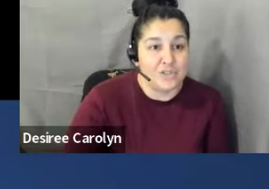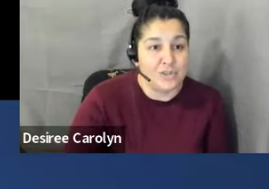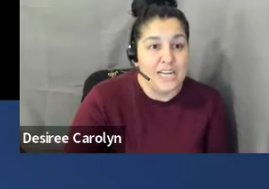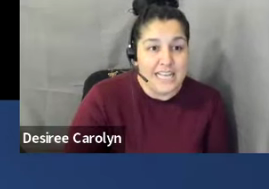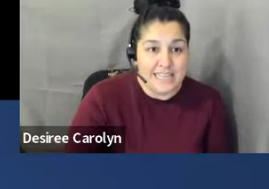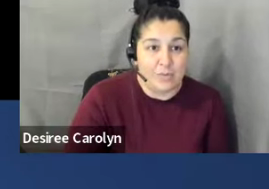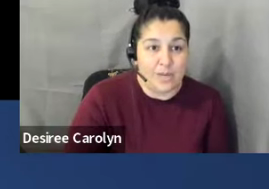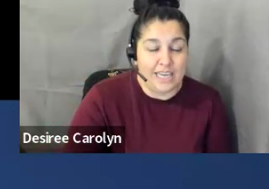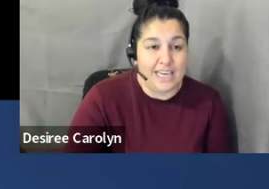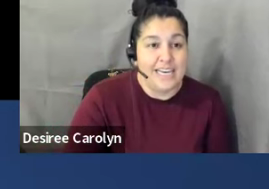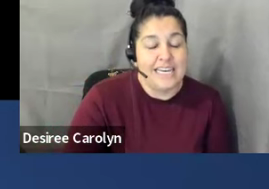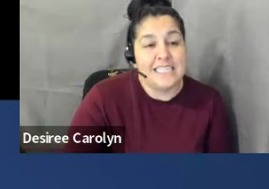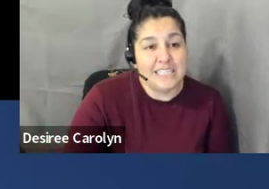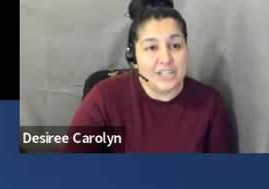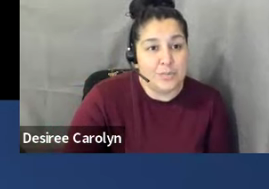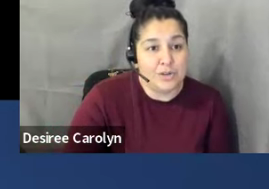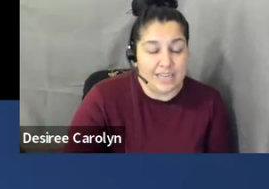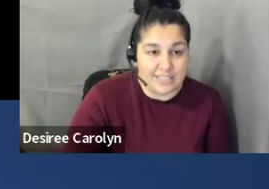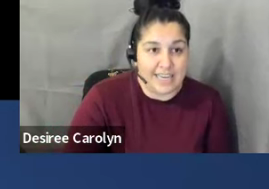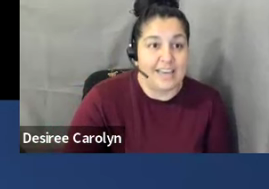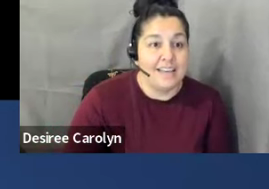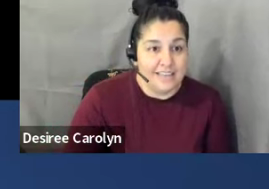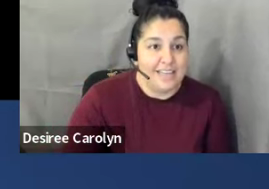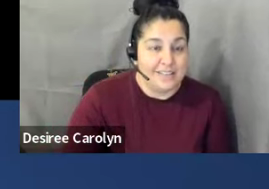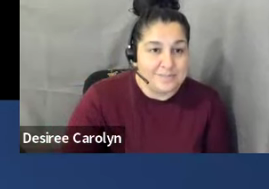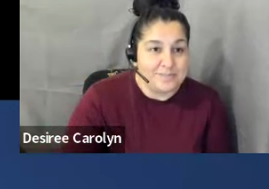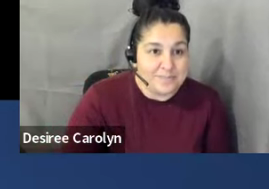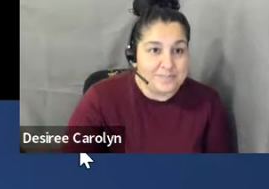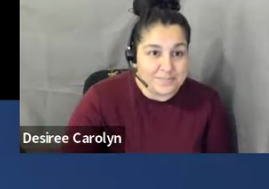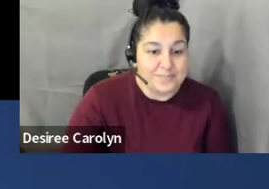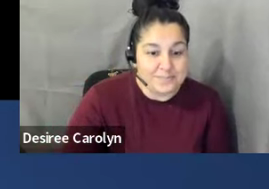make sure that we continue progressing.